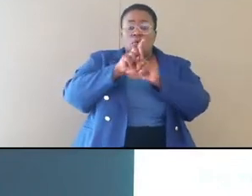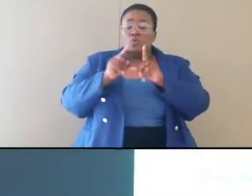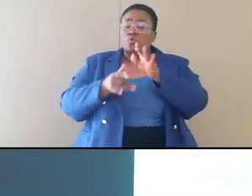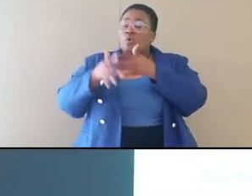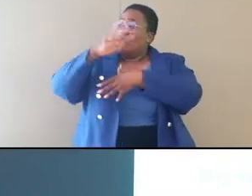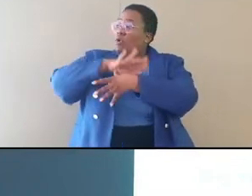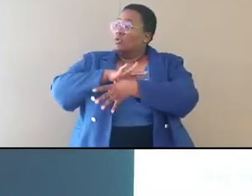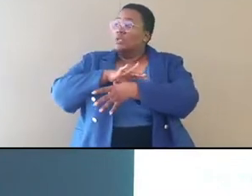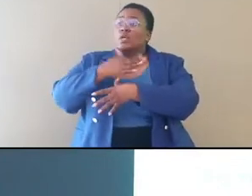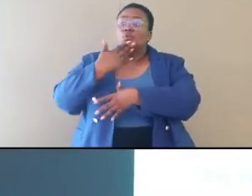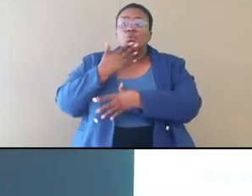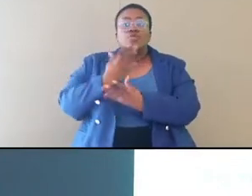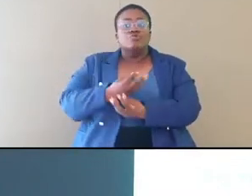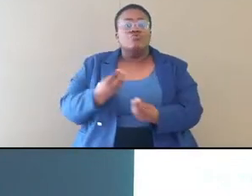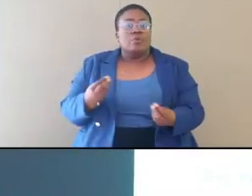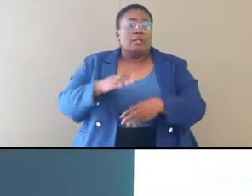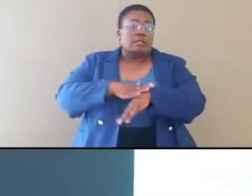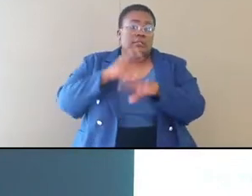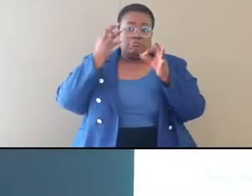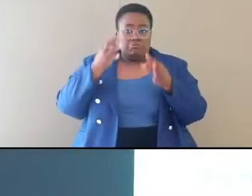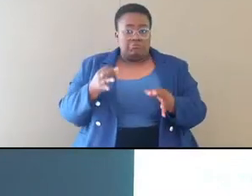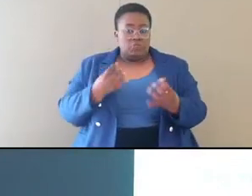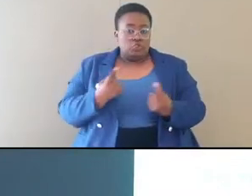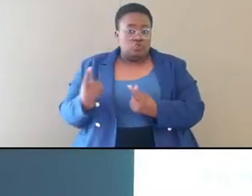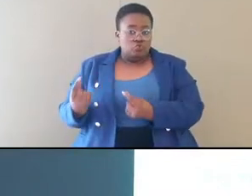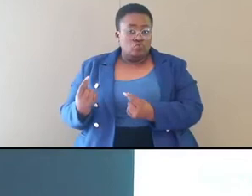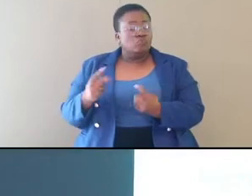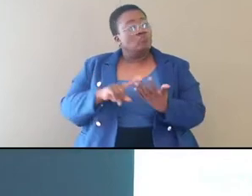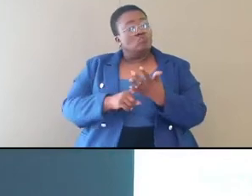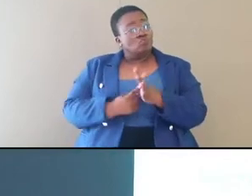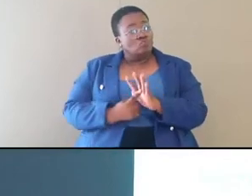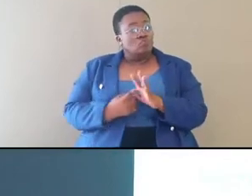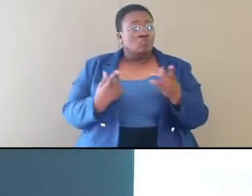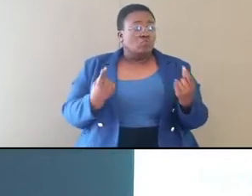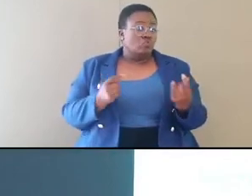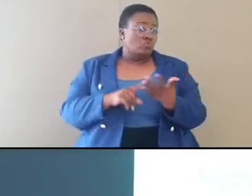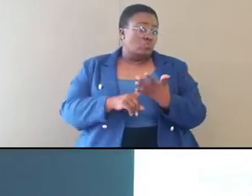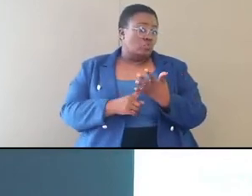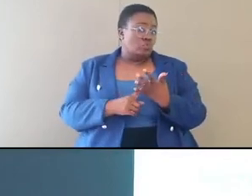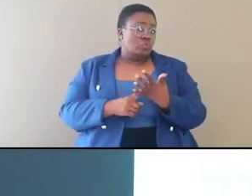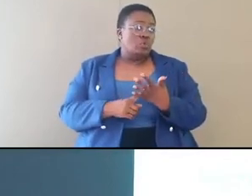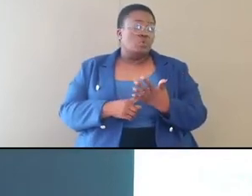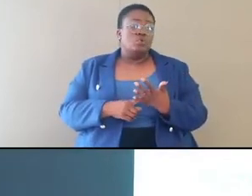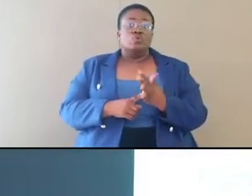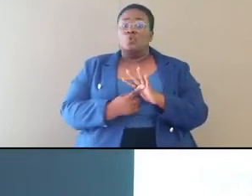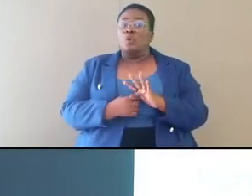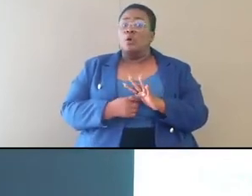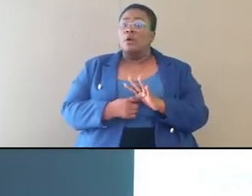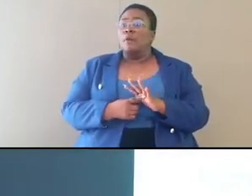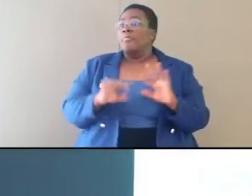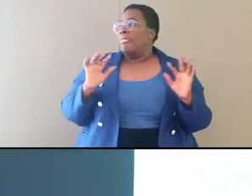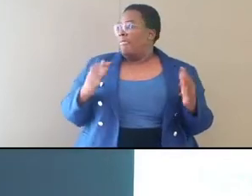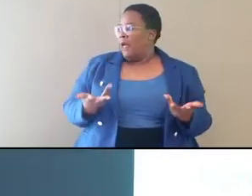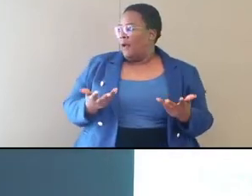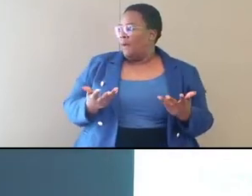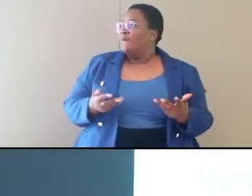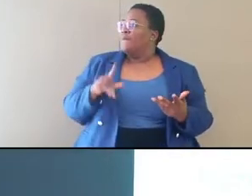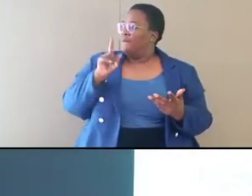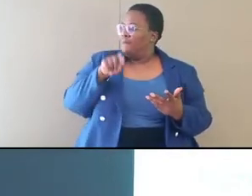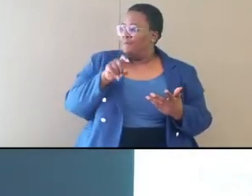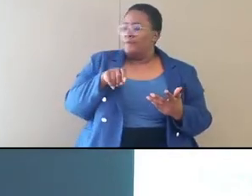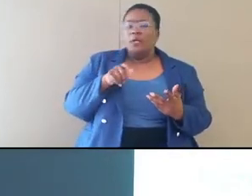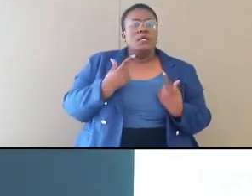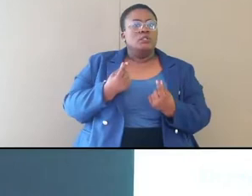children in their decision-making. And to prove that the state has prioritised children, they need to show that they've done child impact